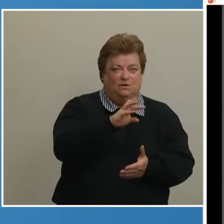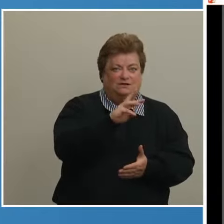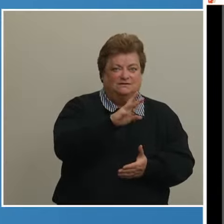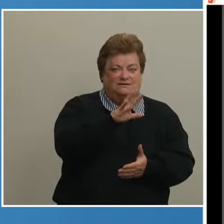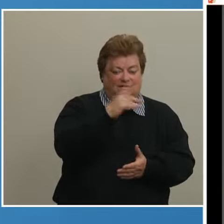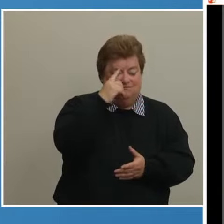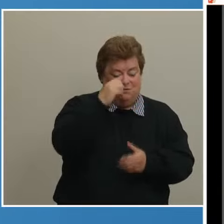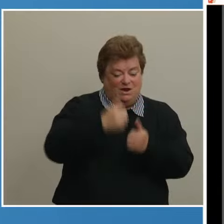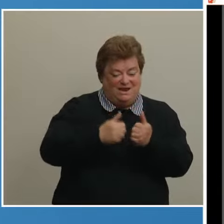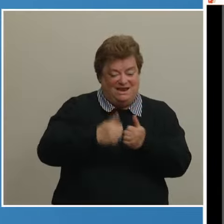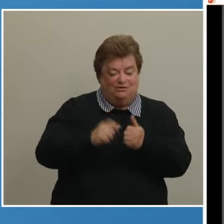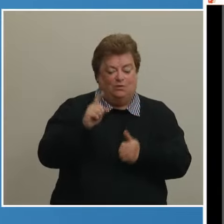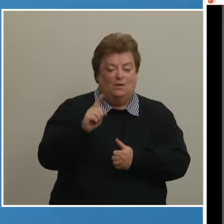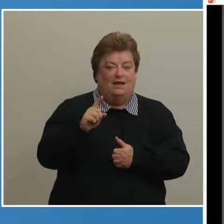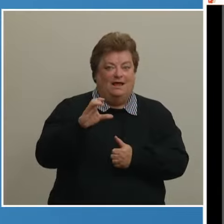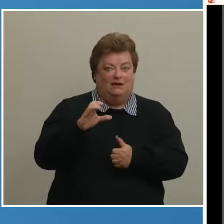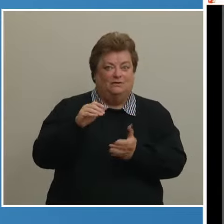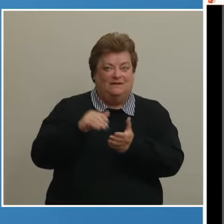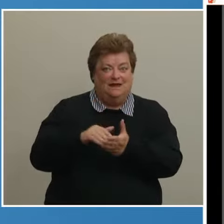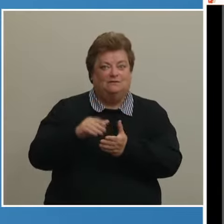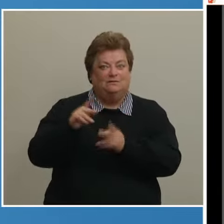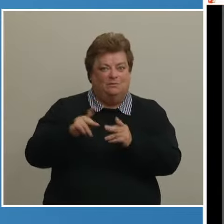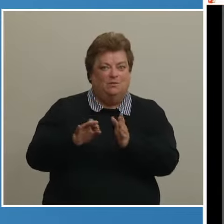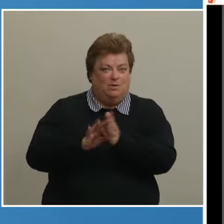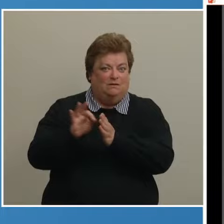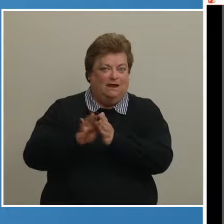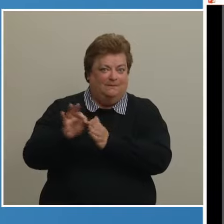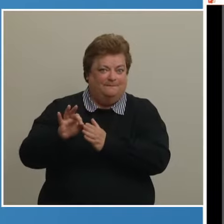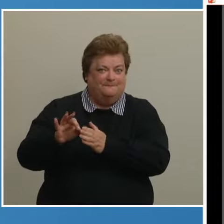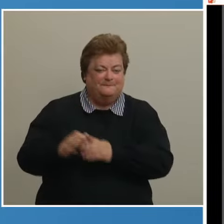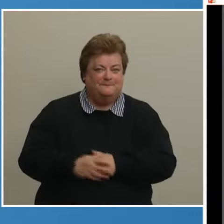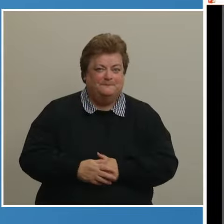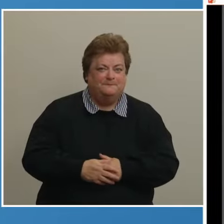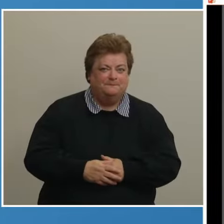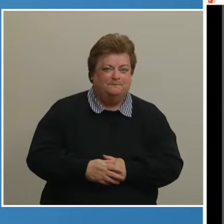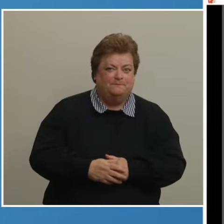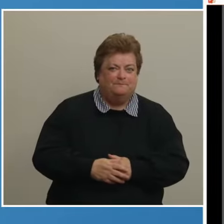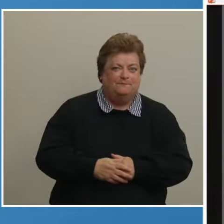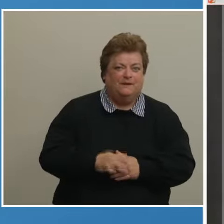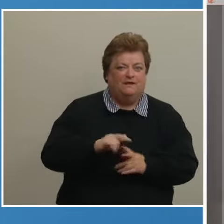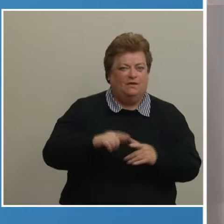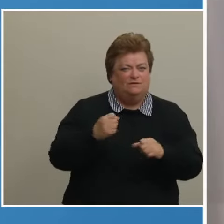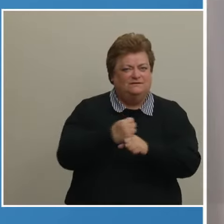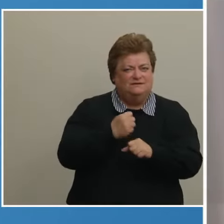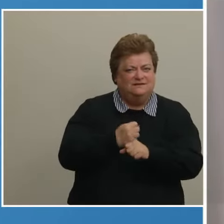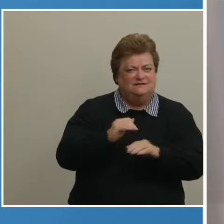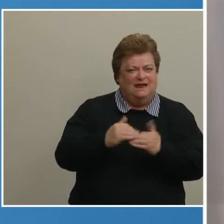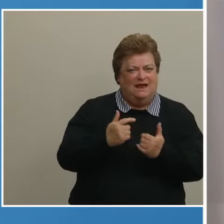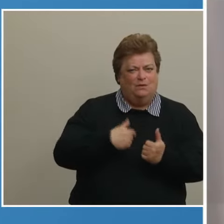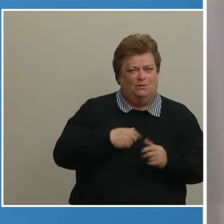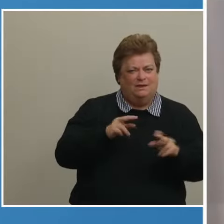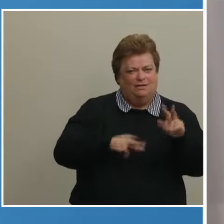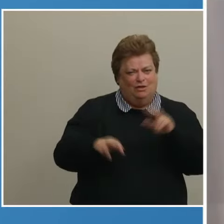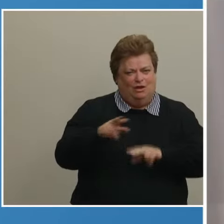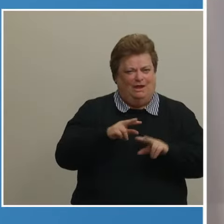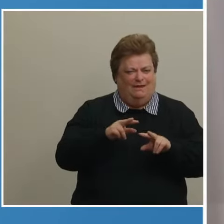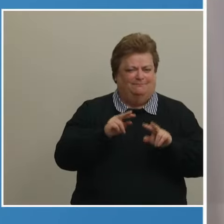9,465 per 100,000 population. Here are some statistics that put these differing case rates in